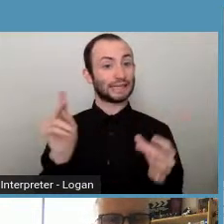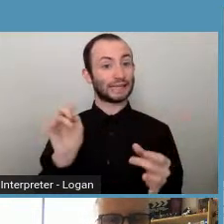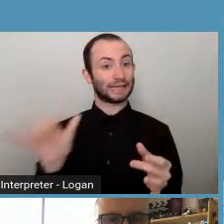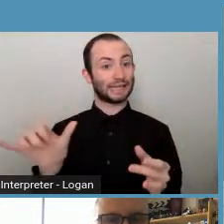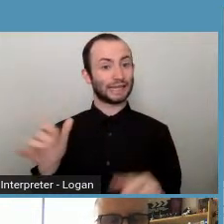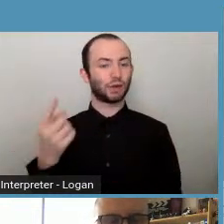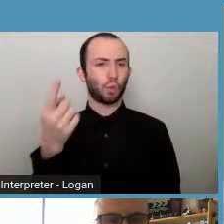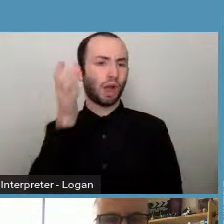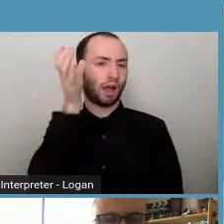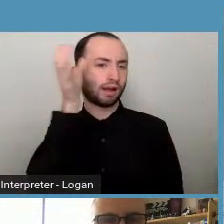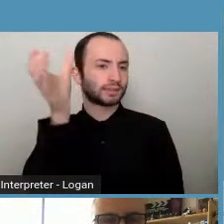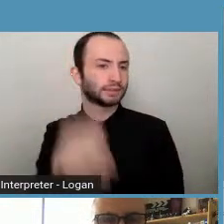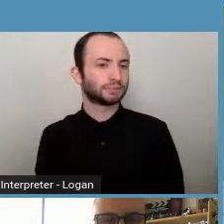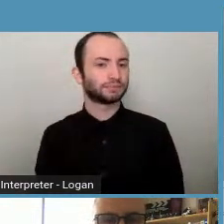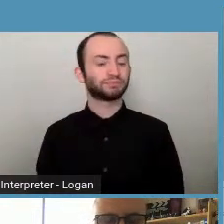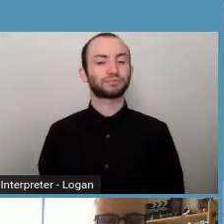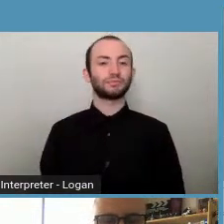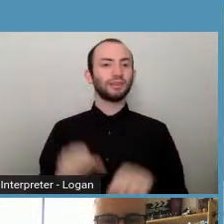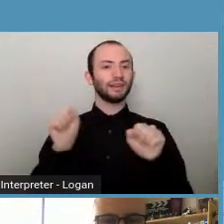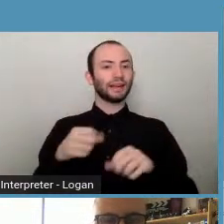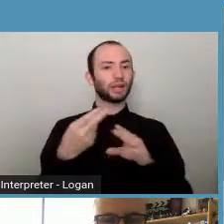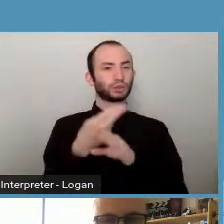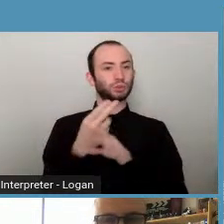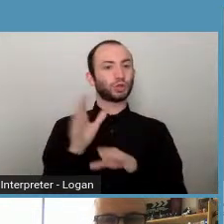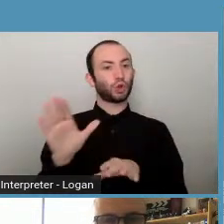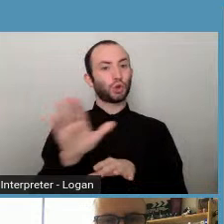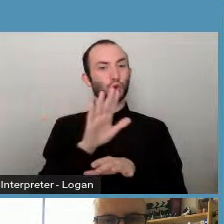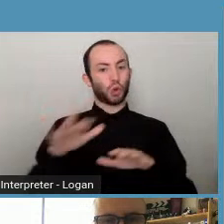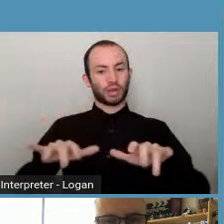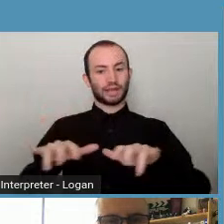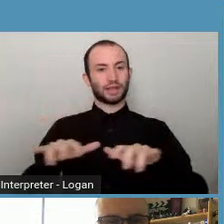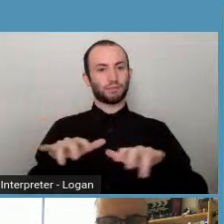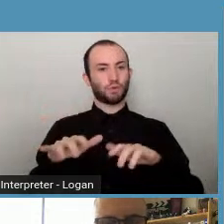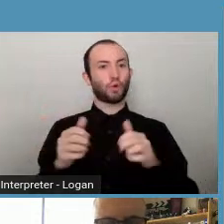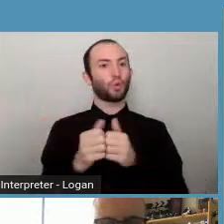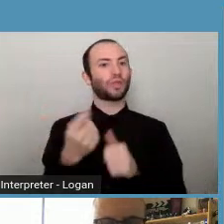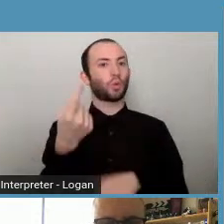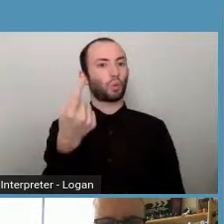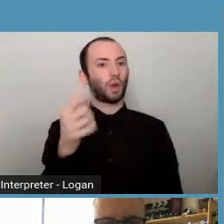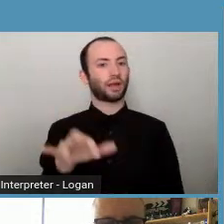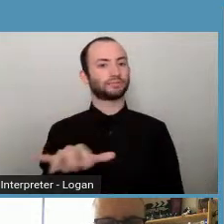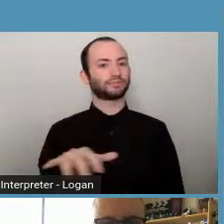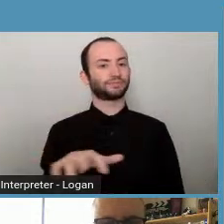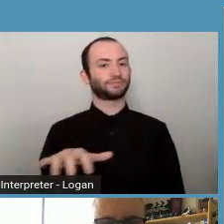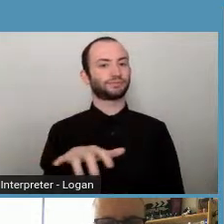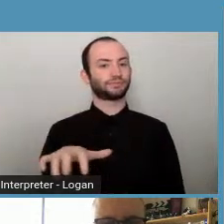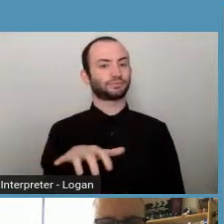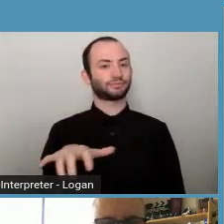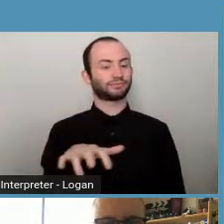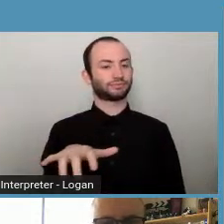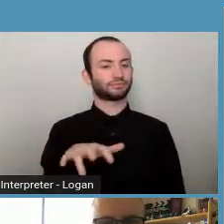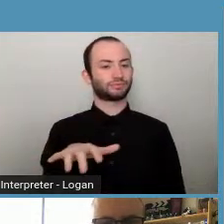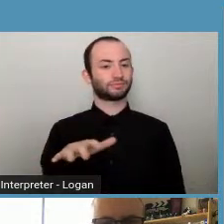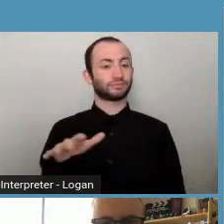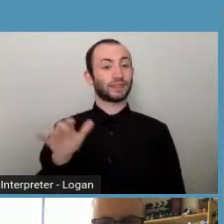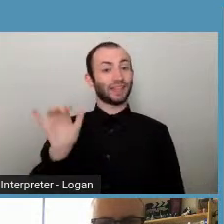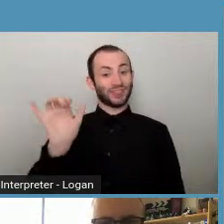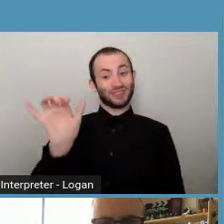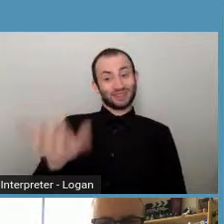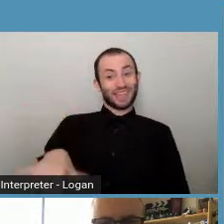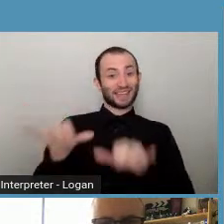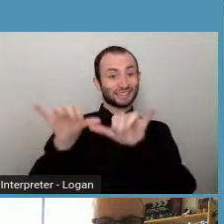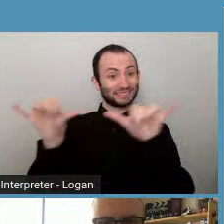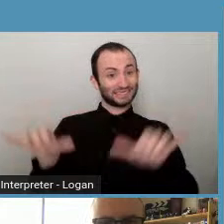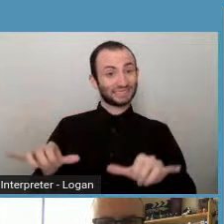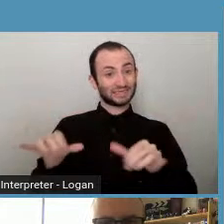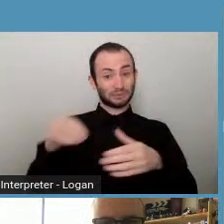where you can use the keyboard on your computer, but with one hand. It's a concept whereby the operating system lets you,